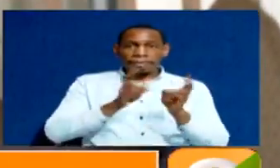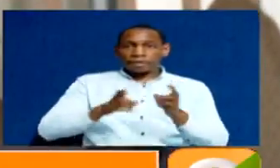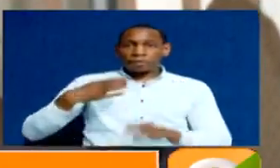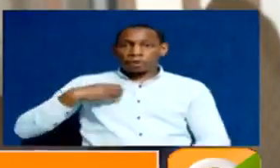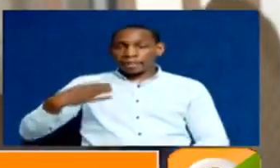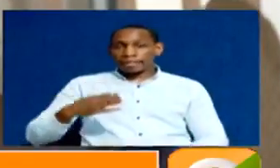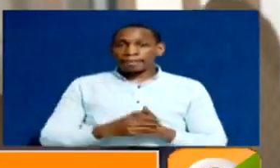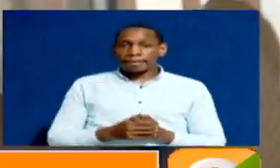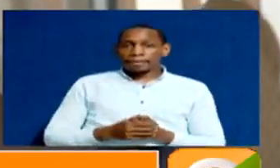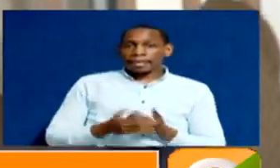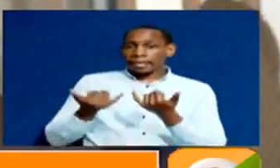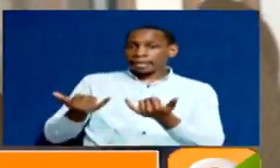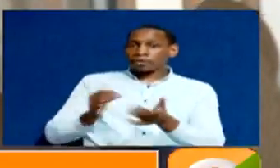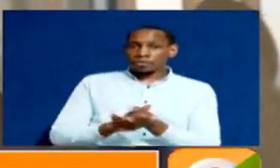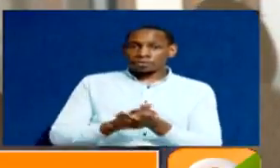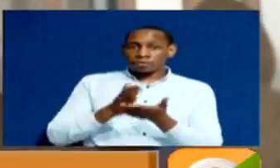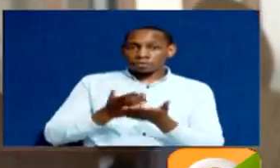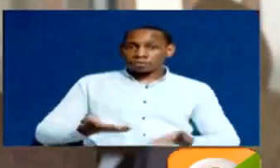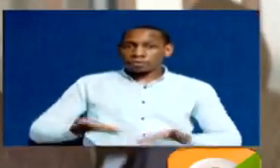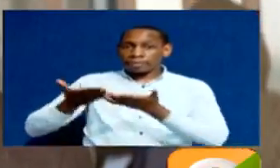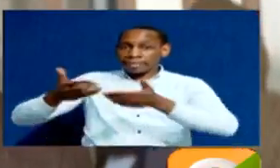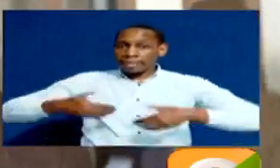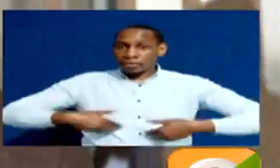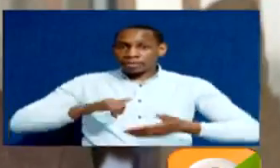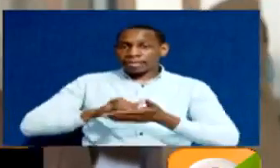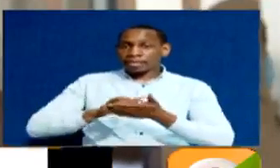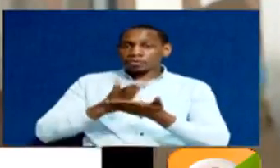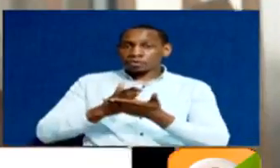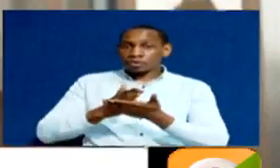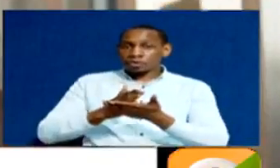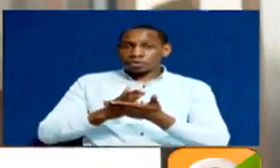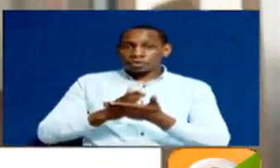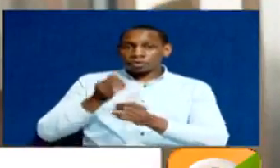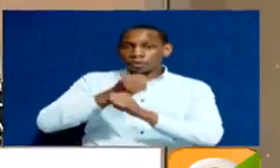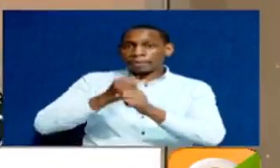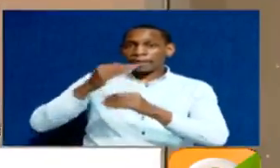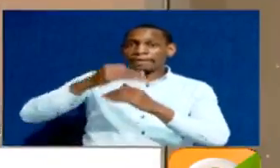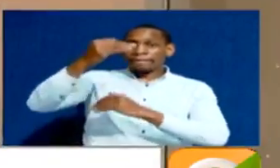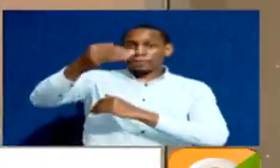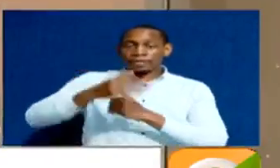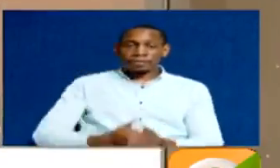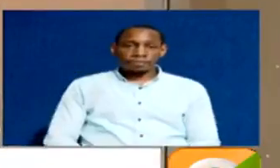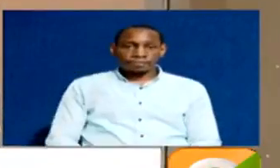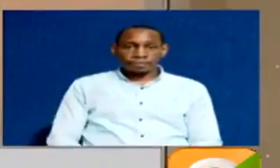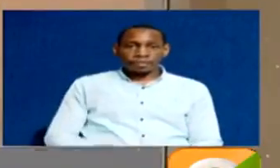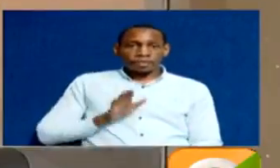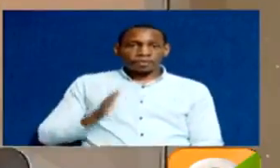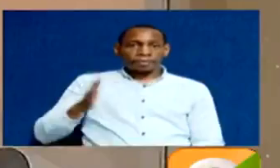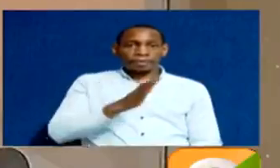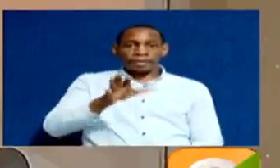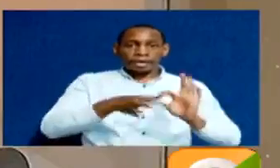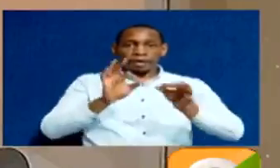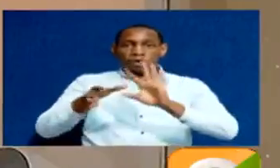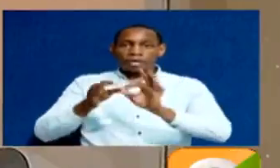Commonwealth na kitu kama hiyo. So tulipeleka vijana ambaye tunajenga mambo ya baadaye. The women's marathon